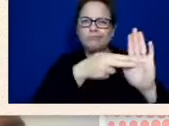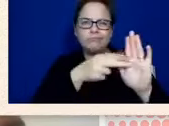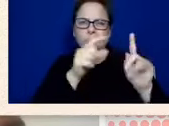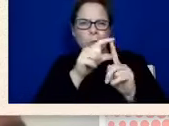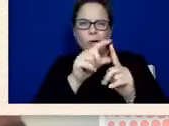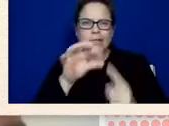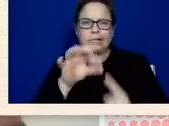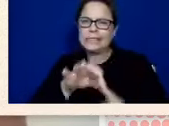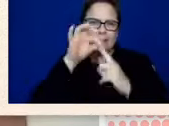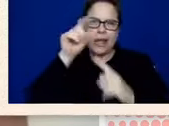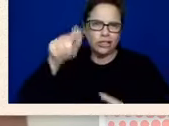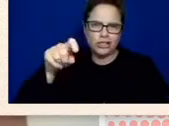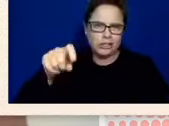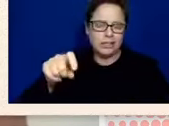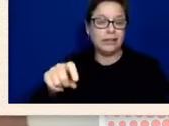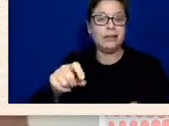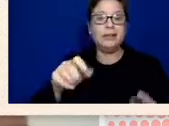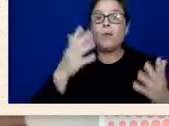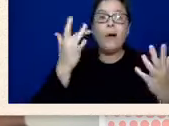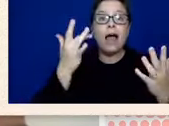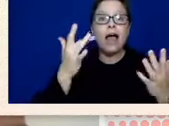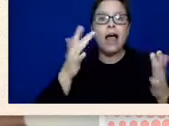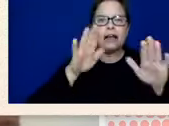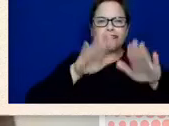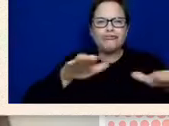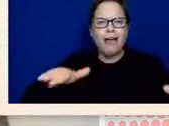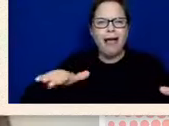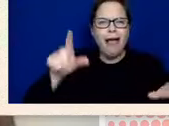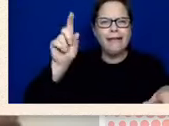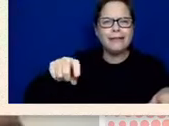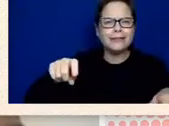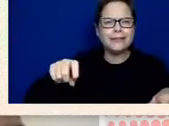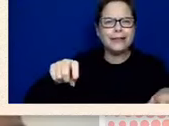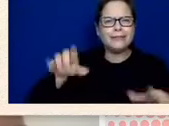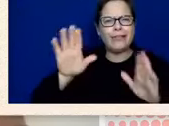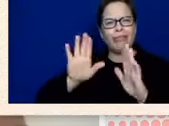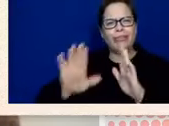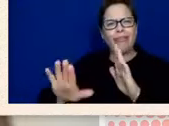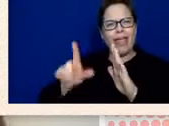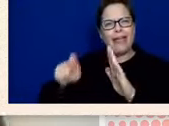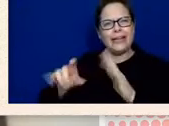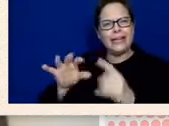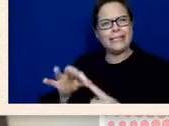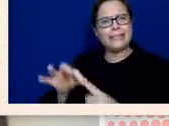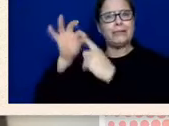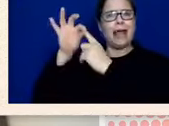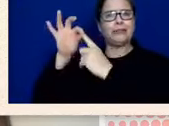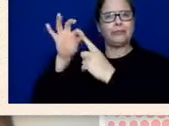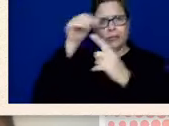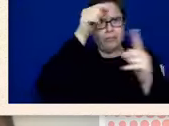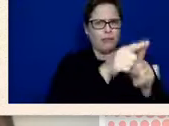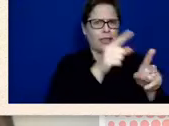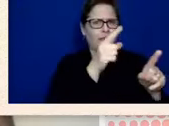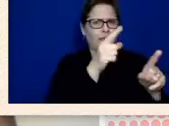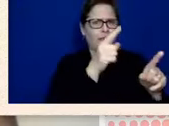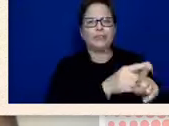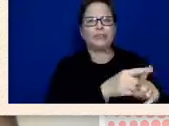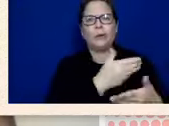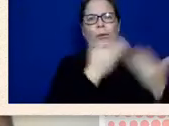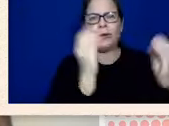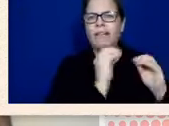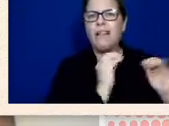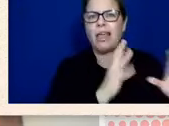the disabled child's needs are special and their siblings are not.